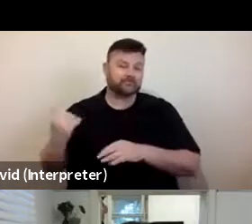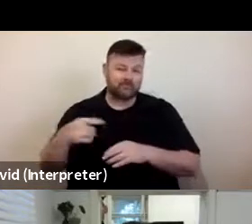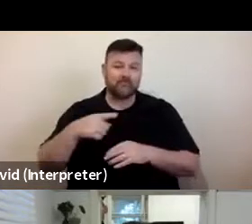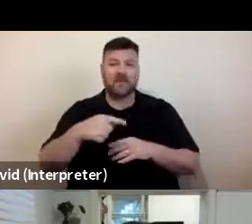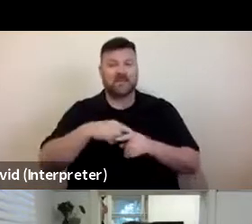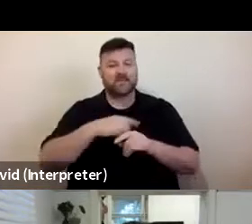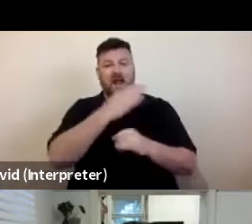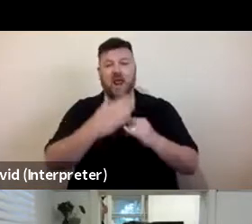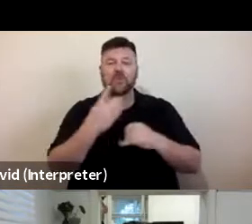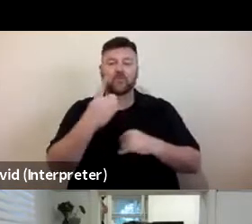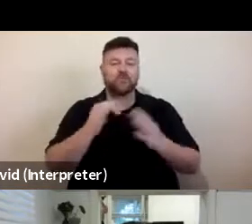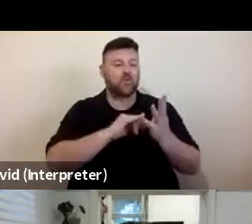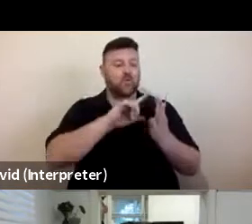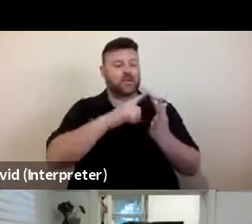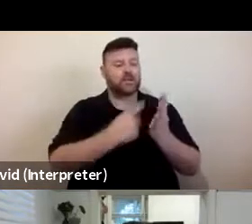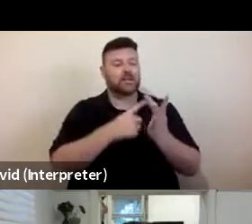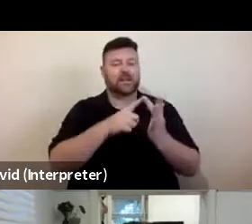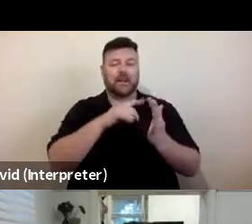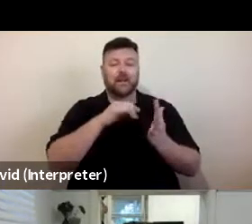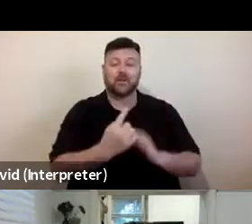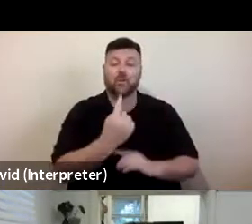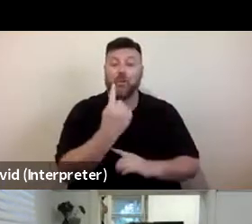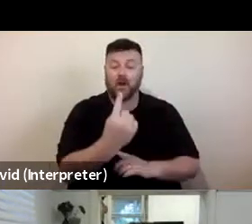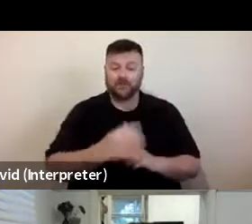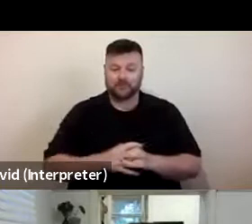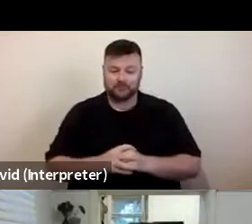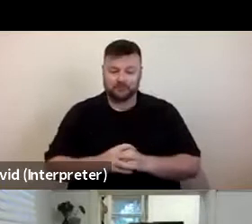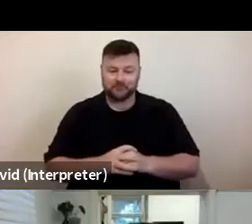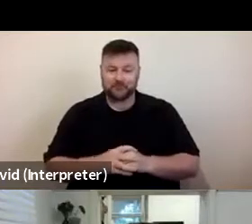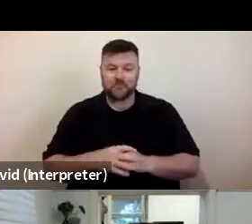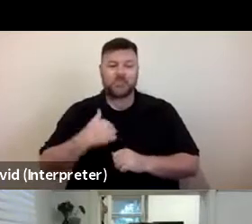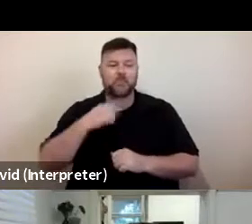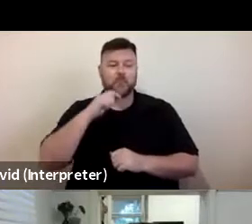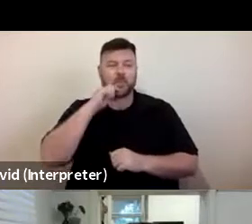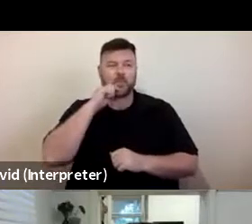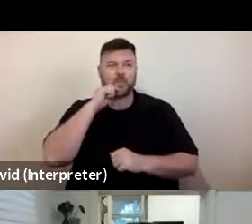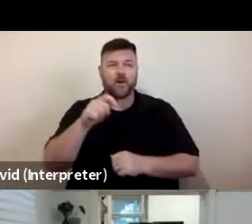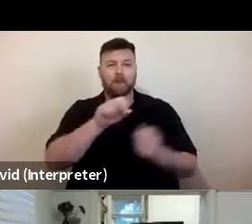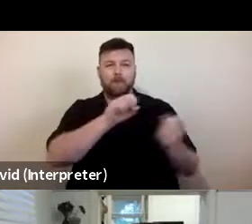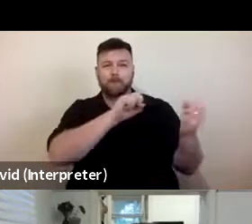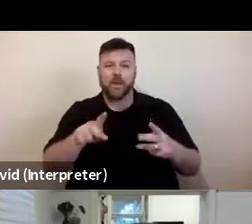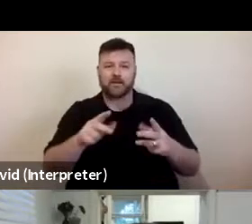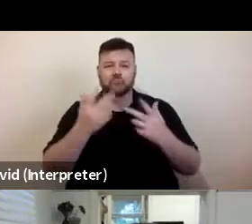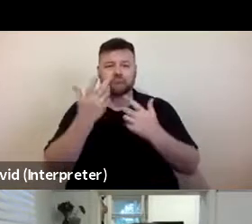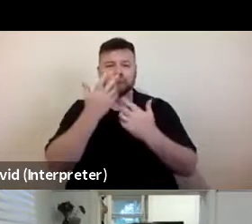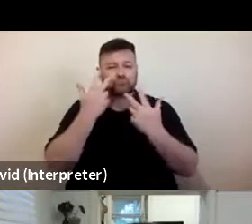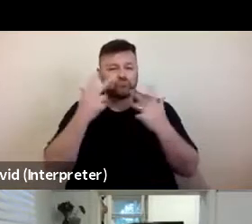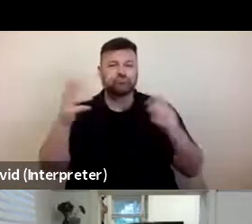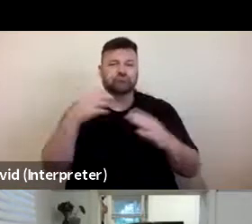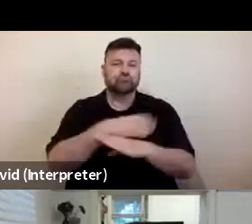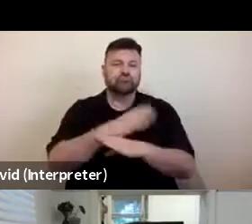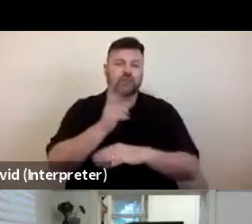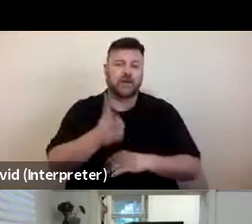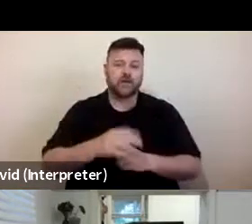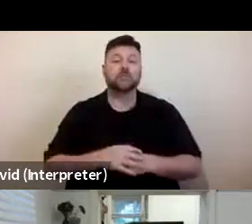Square of Series 1 for this time. And we'll be back a little bit later in the year. Creative Connections continues